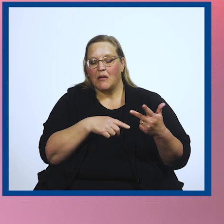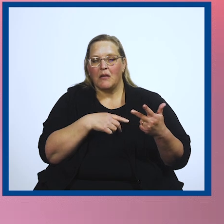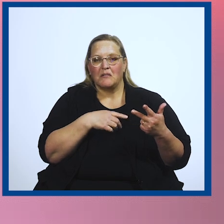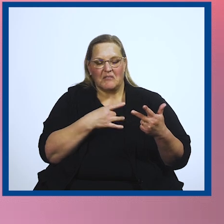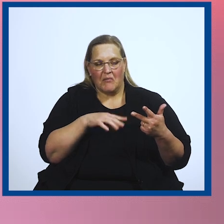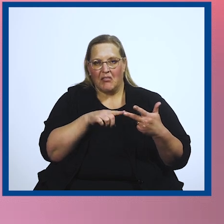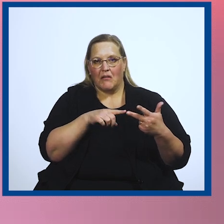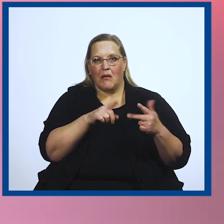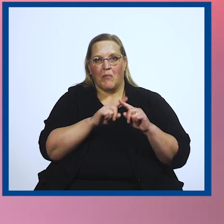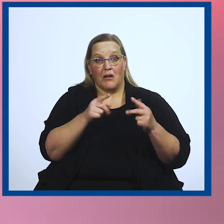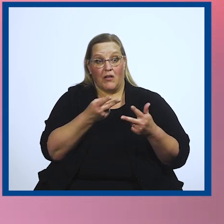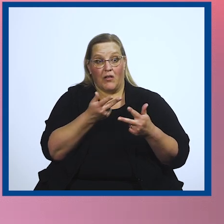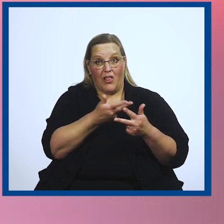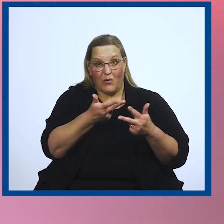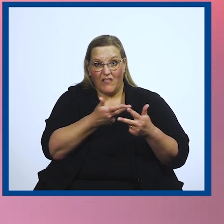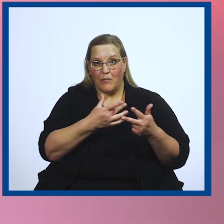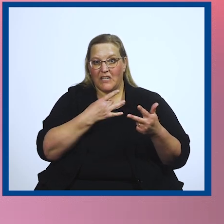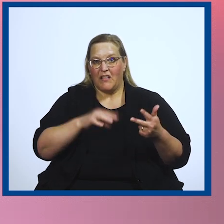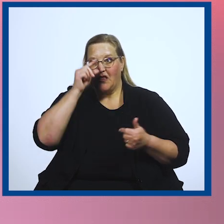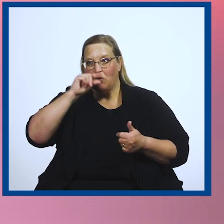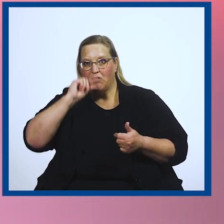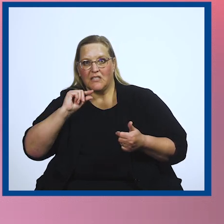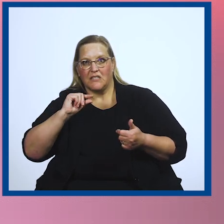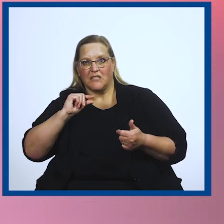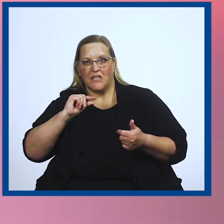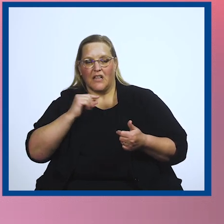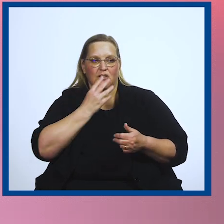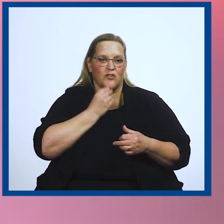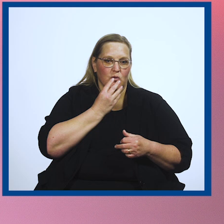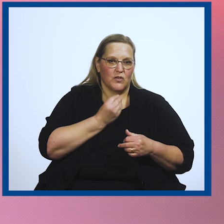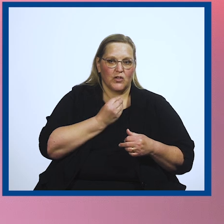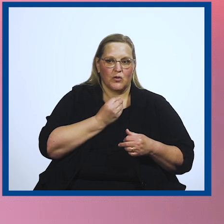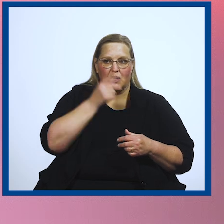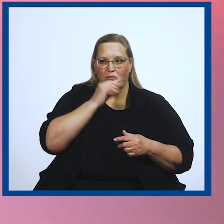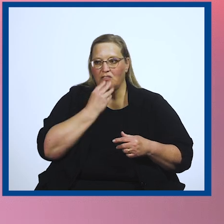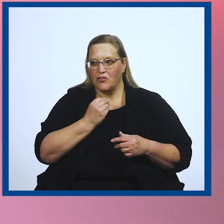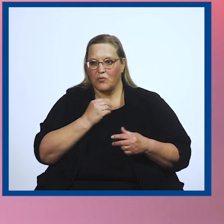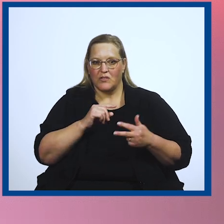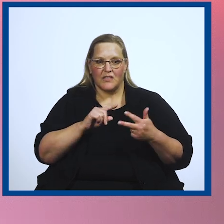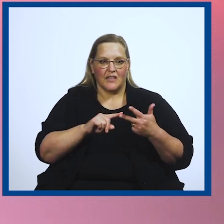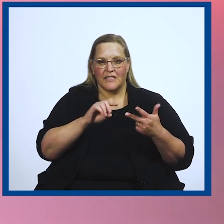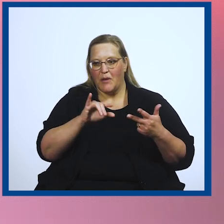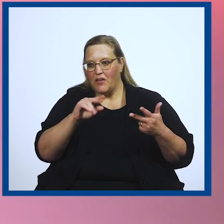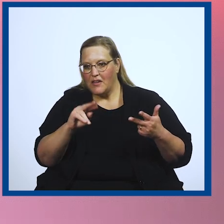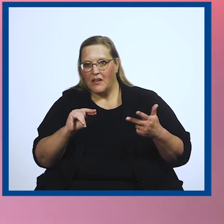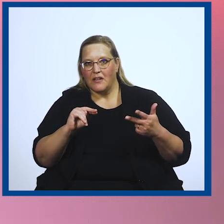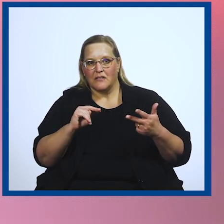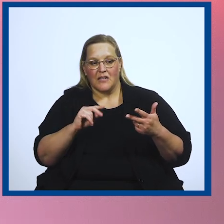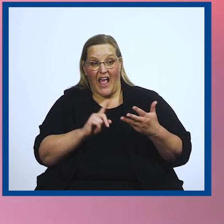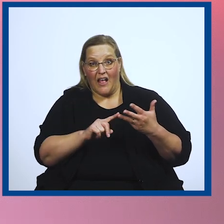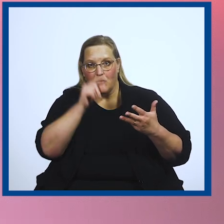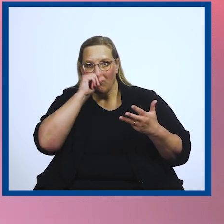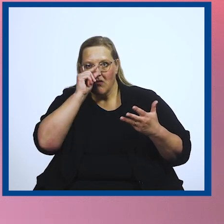like the Samaritans, but all three of them didn't like the Greeks. And the Jewish Jews and the Greek Jews and the Samaritans and the Greeks all hated the